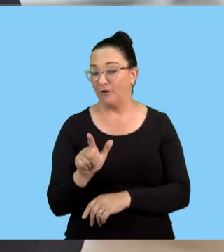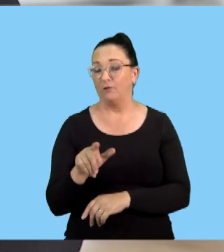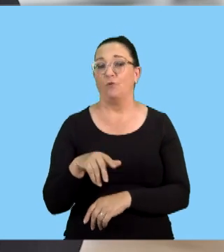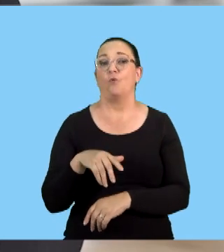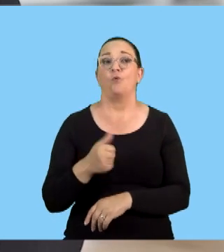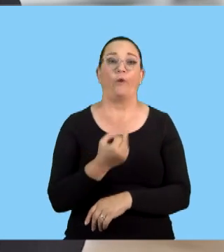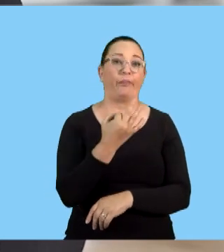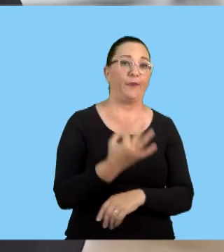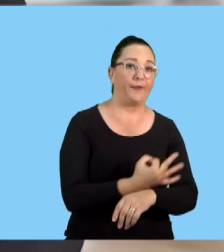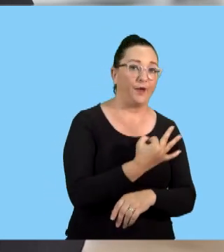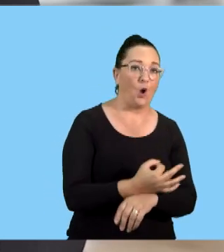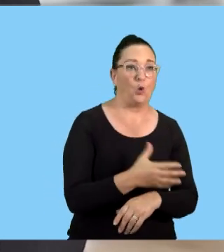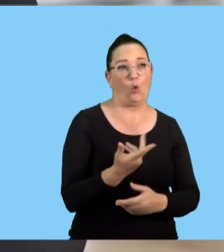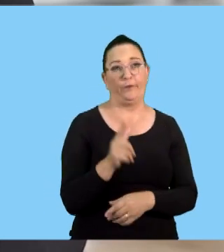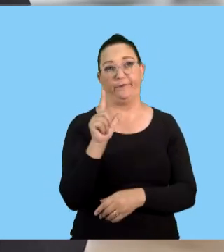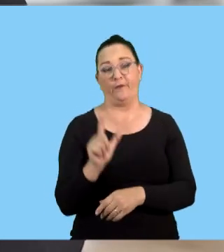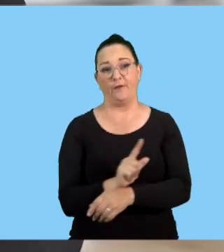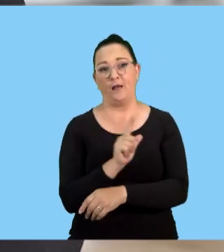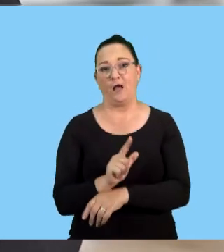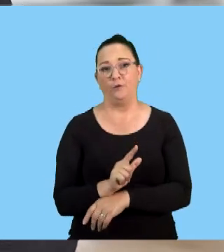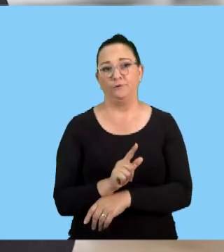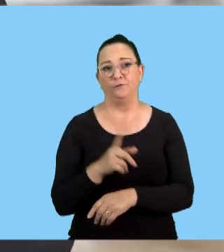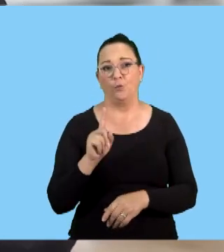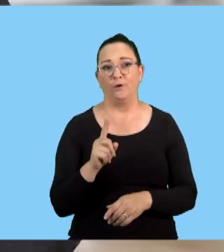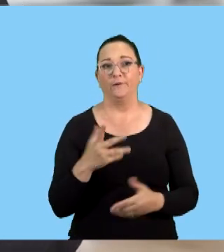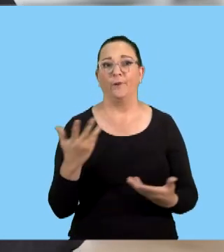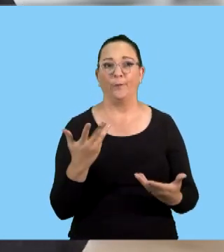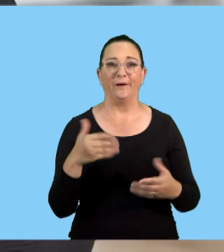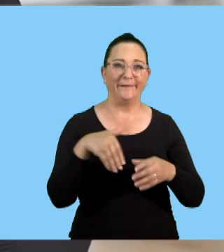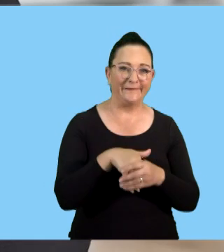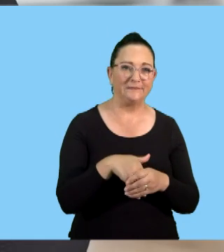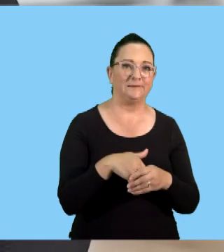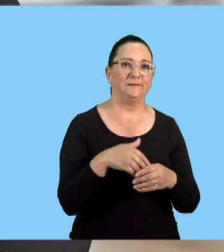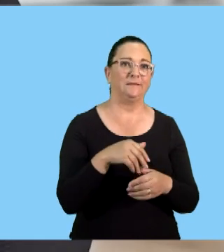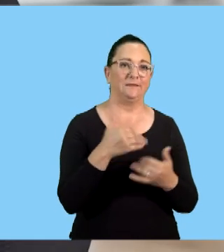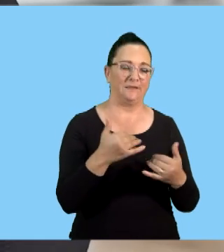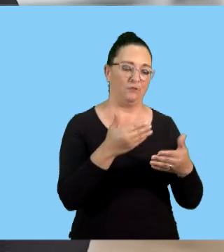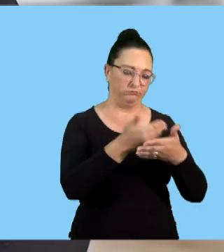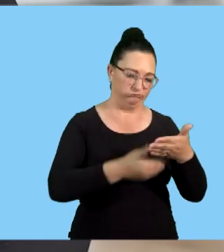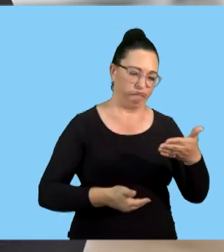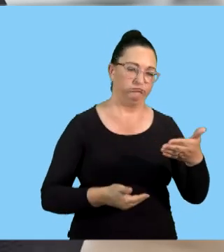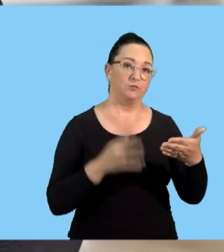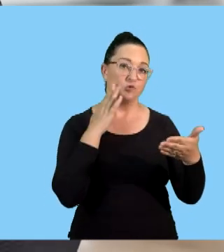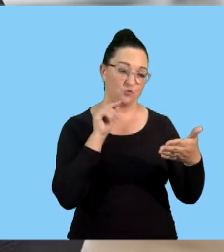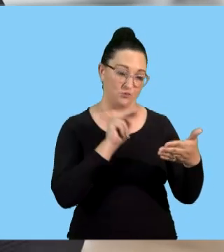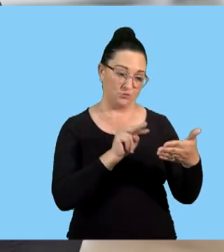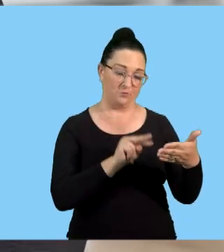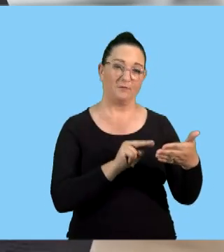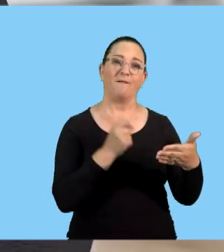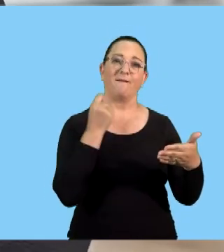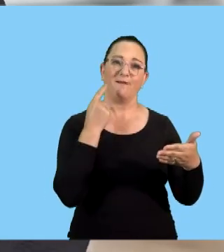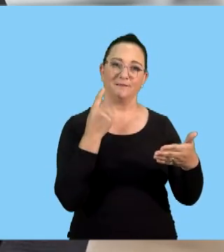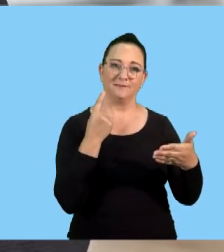are you going to work for 3 hours or 7 hours? So all of that, we get it way in our BCEA. So at least once you understand